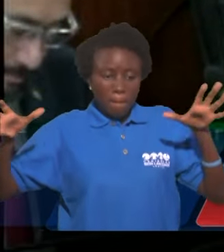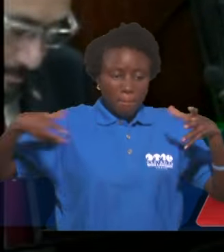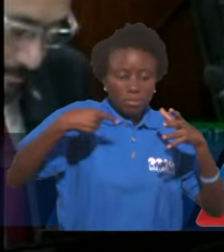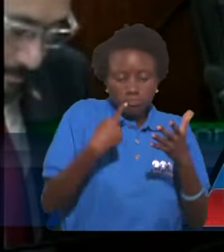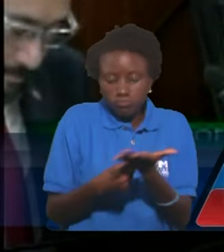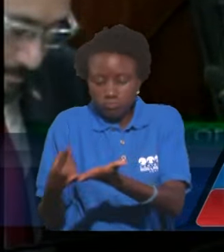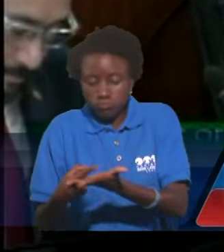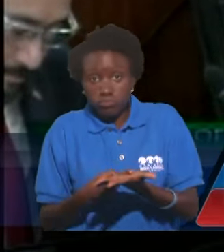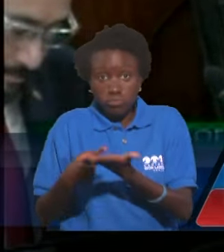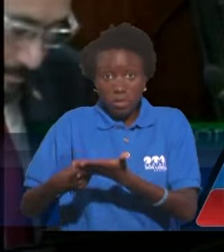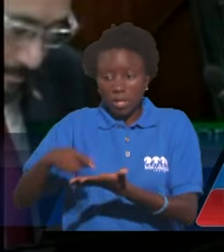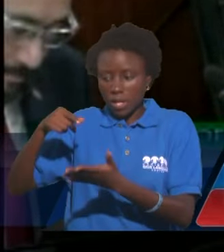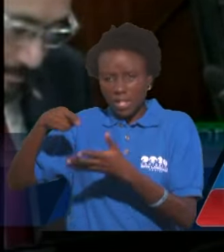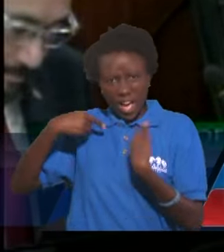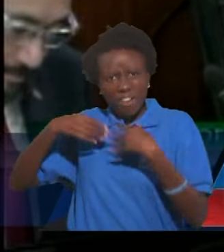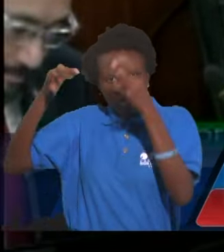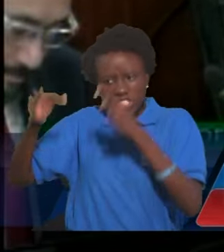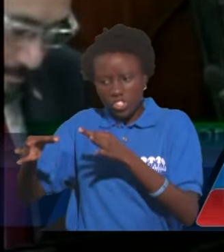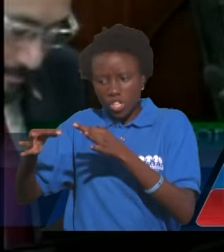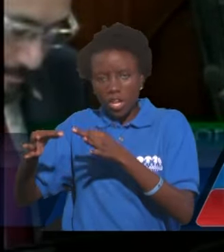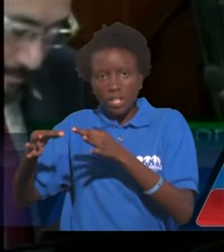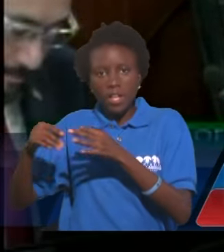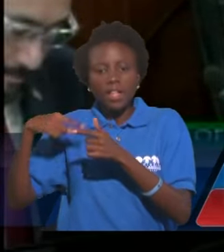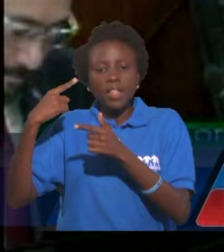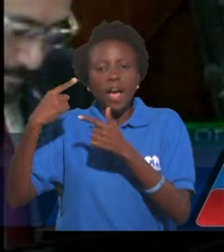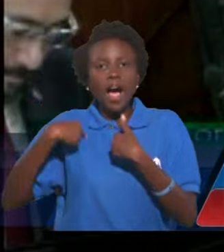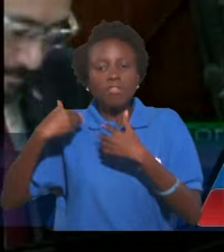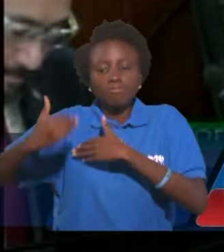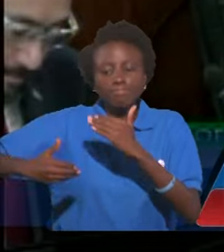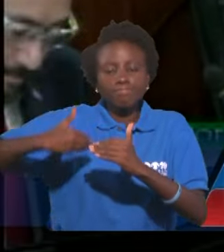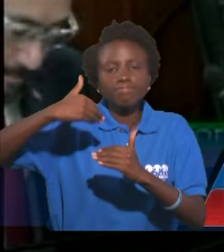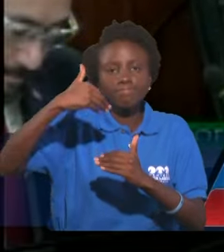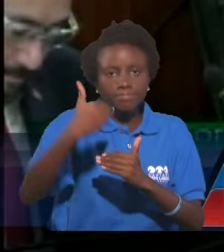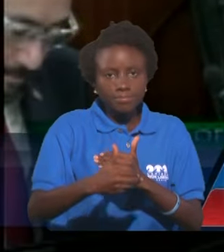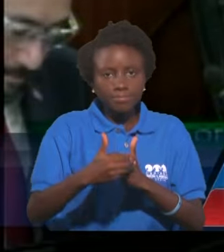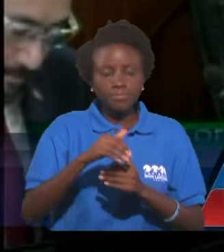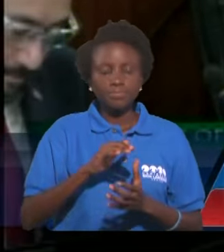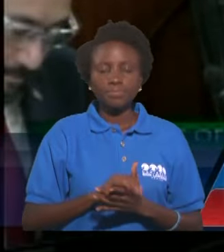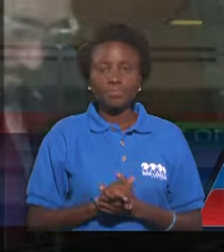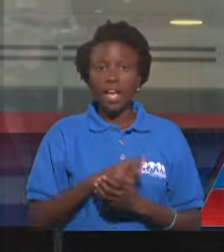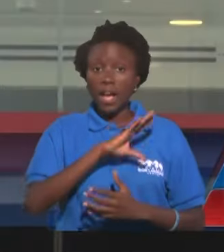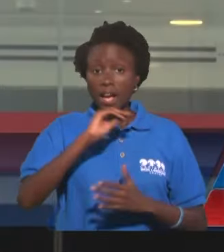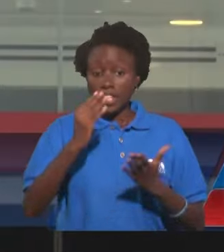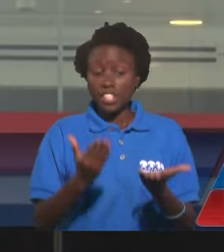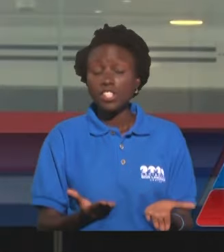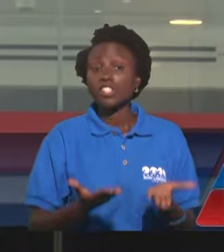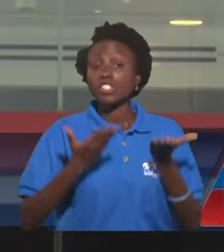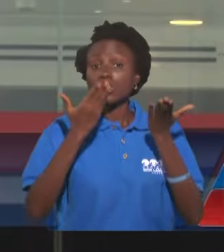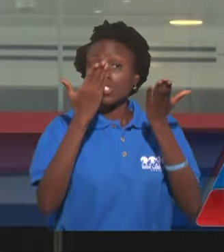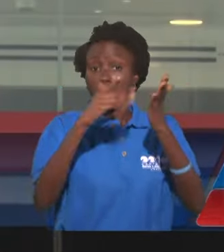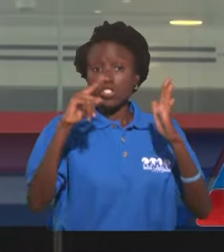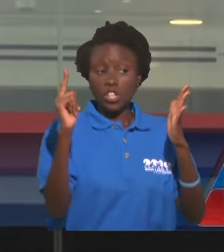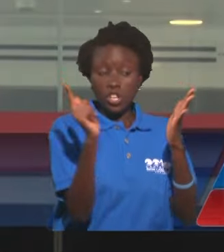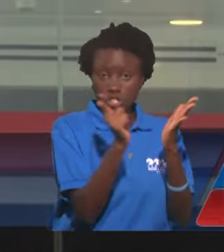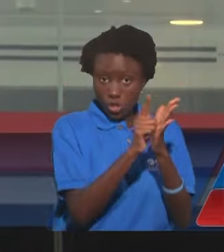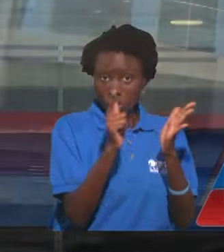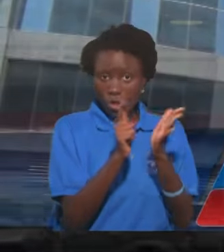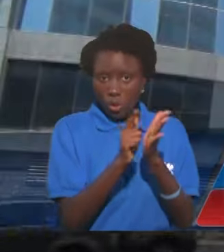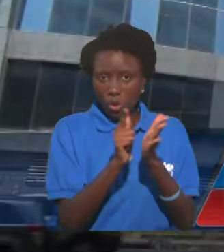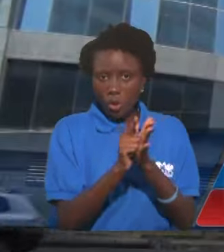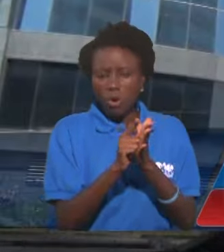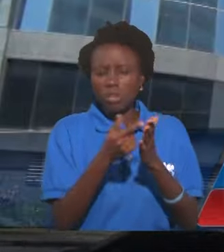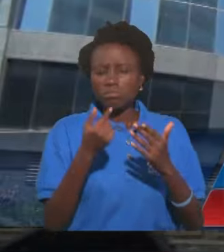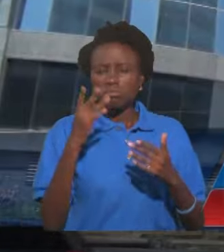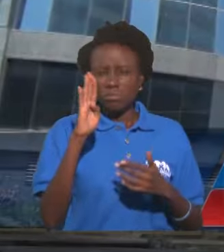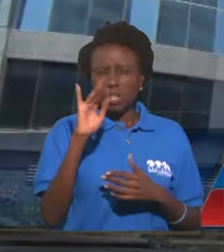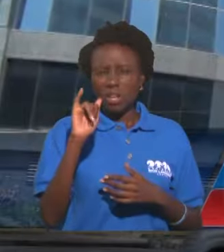sensitive as this. In addition to adjusting the rate, Minister Imbert said the bill is also expected to extend the time for the Board of Inland Revenue to